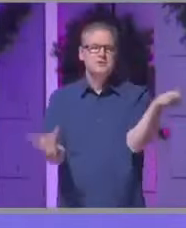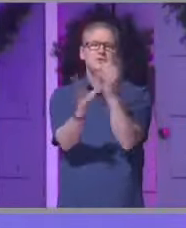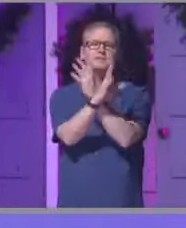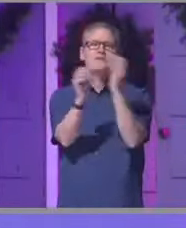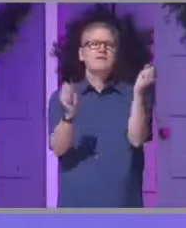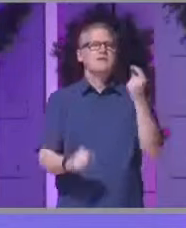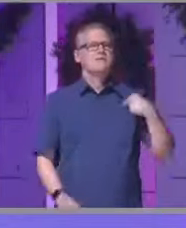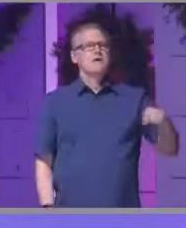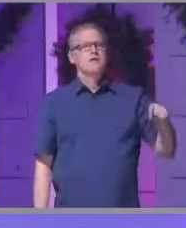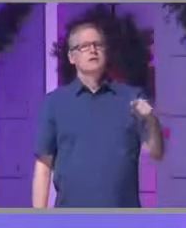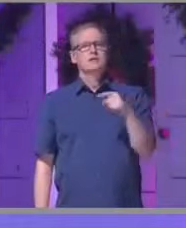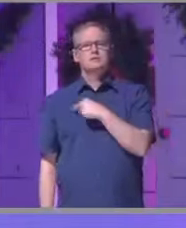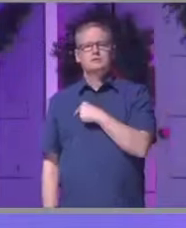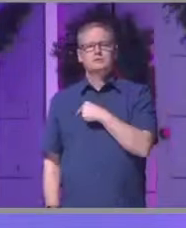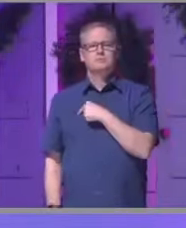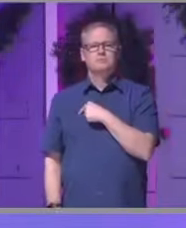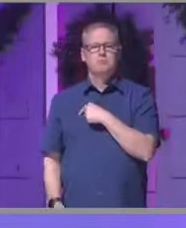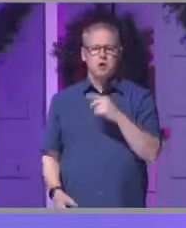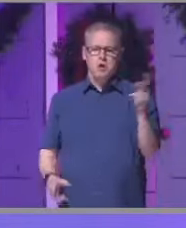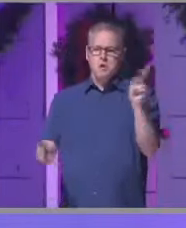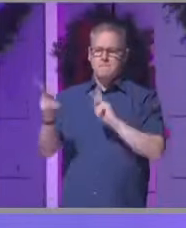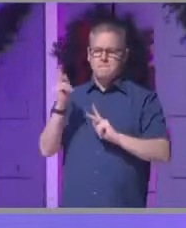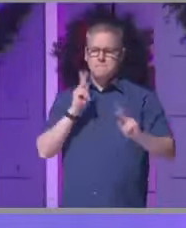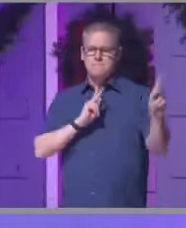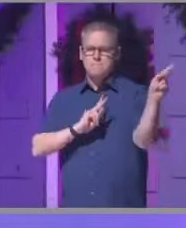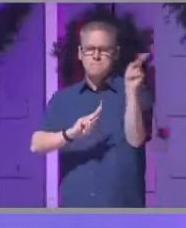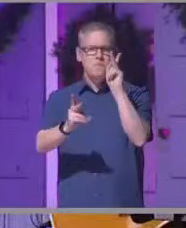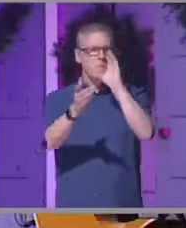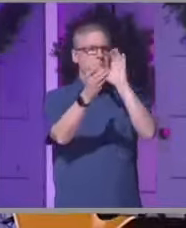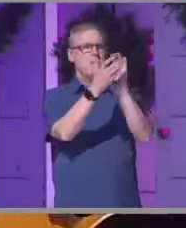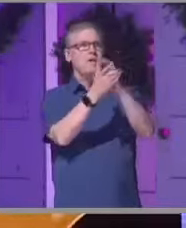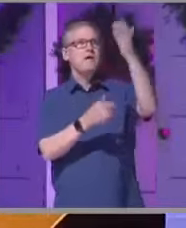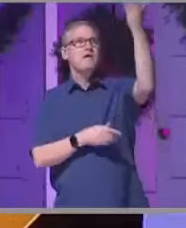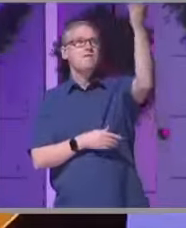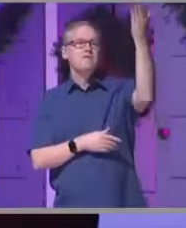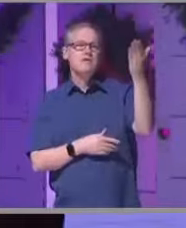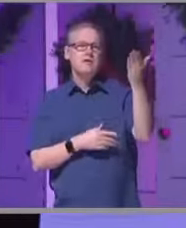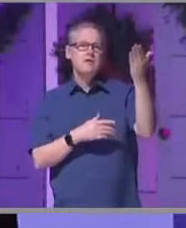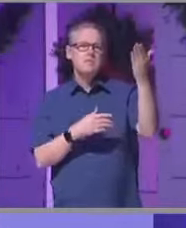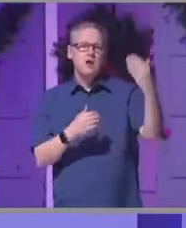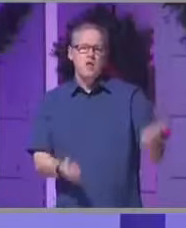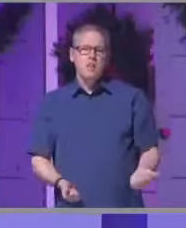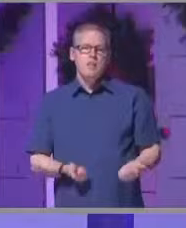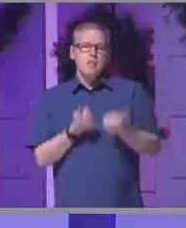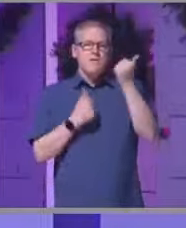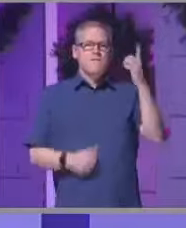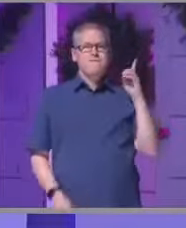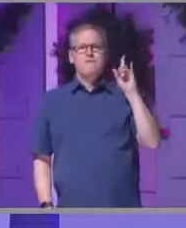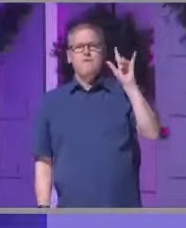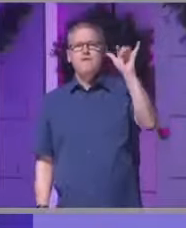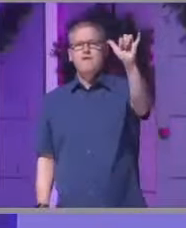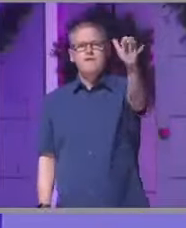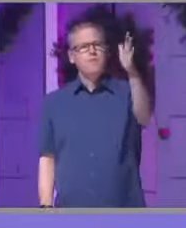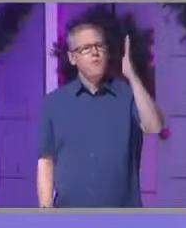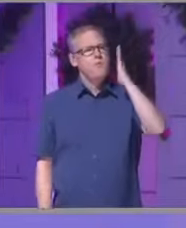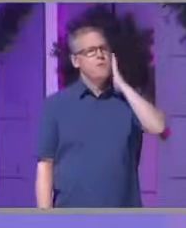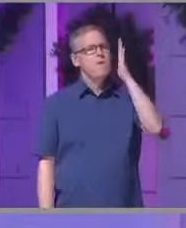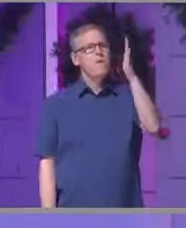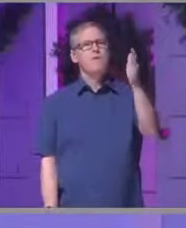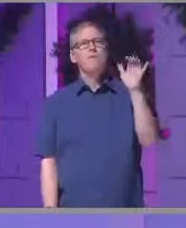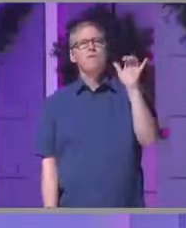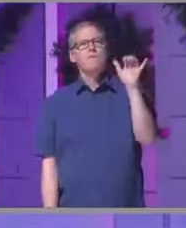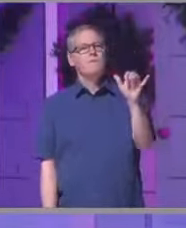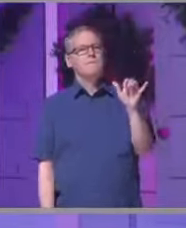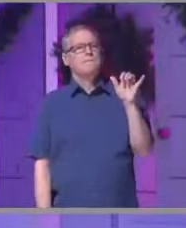to save us. Whoever believes in him will live forever.